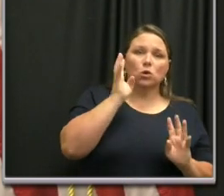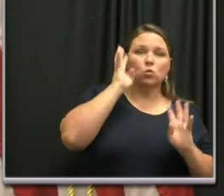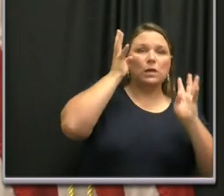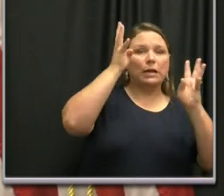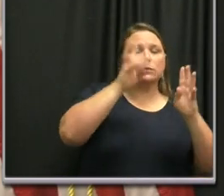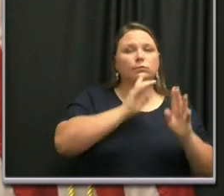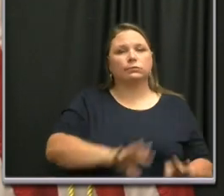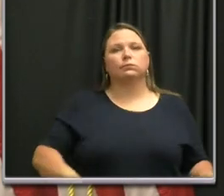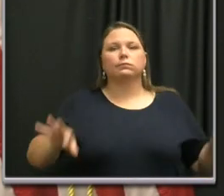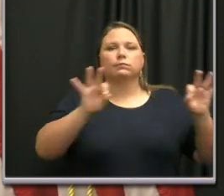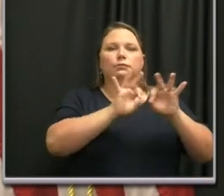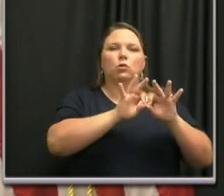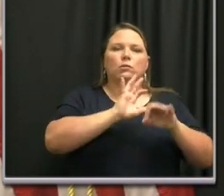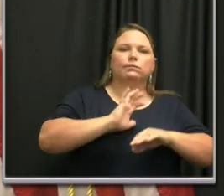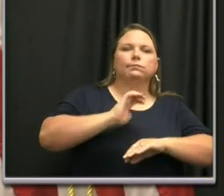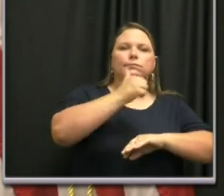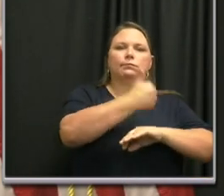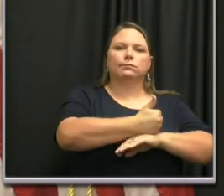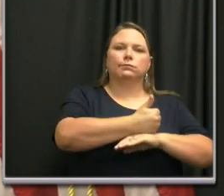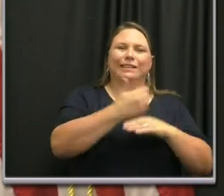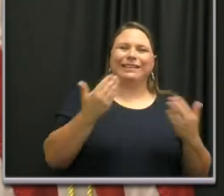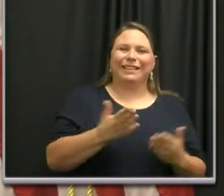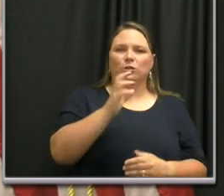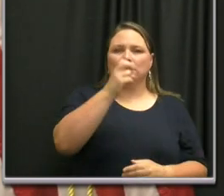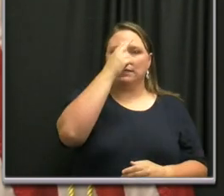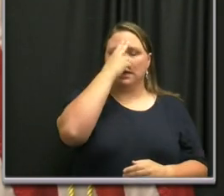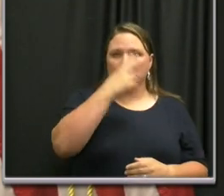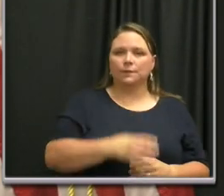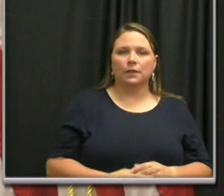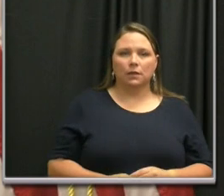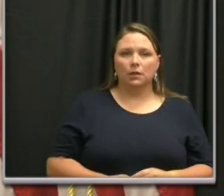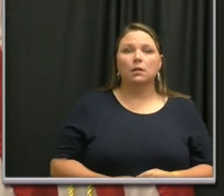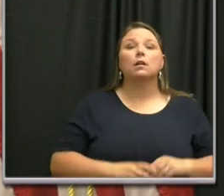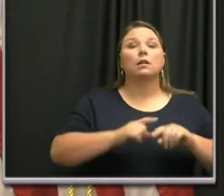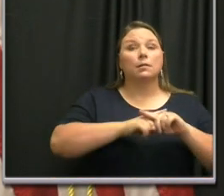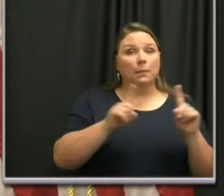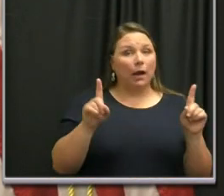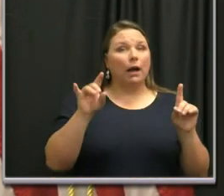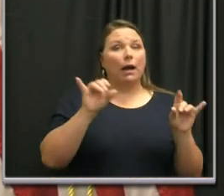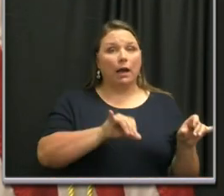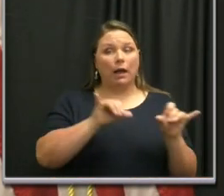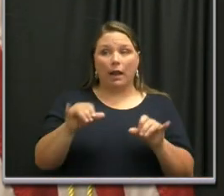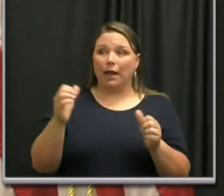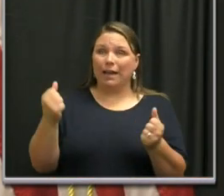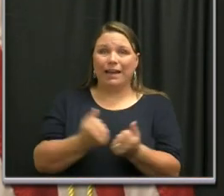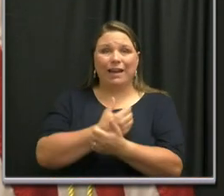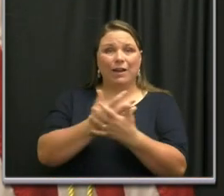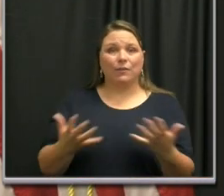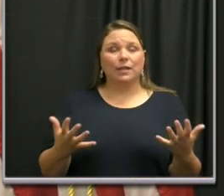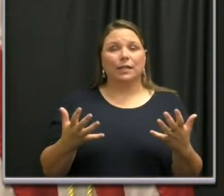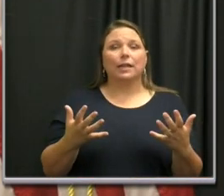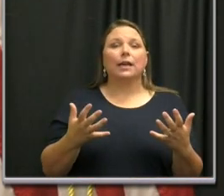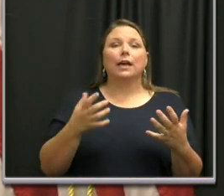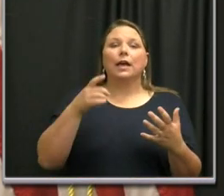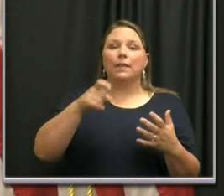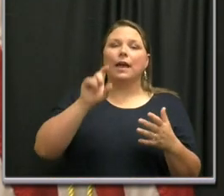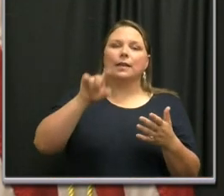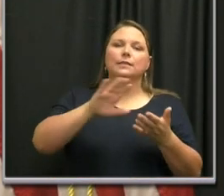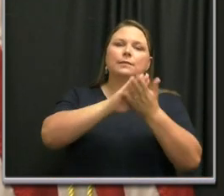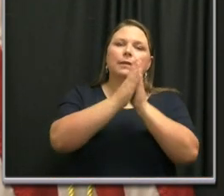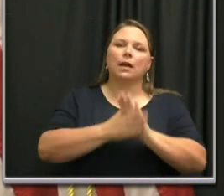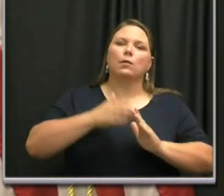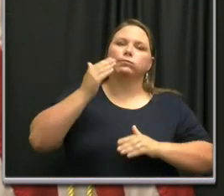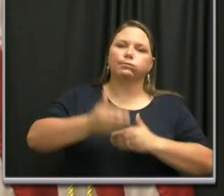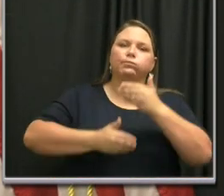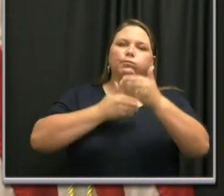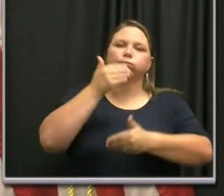important institution in Nashville life, but like all things, it's to make it routine what the